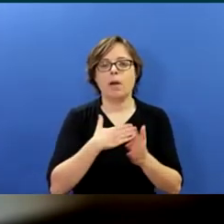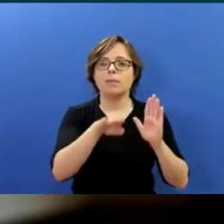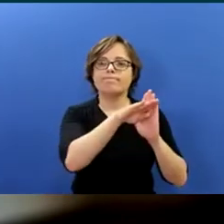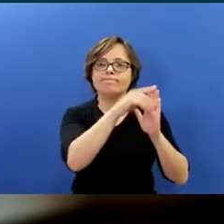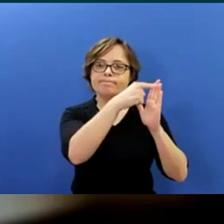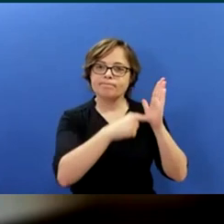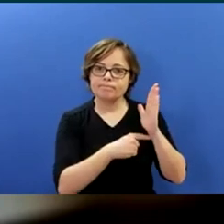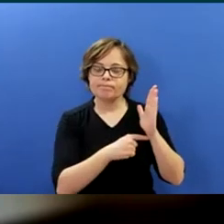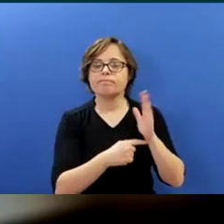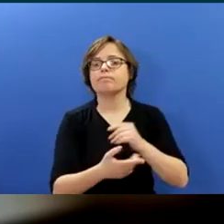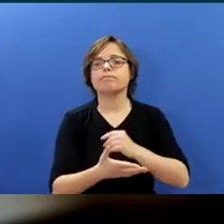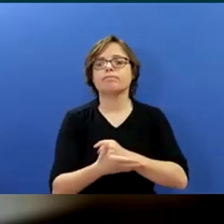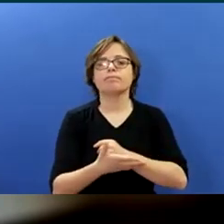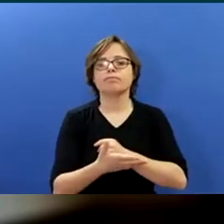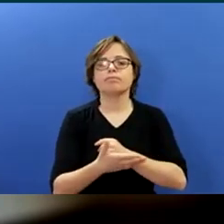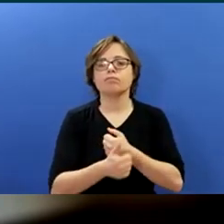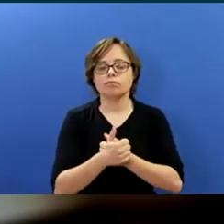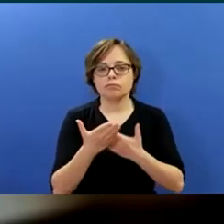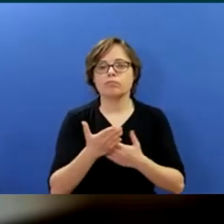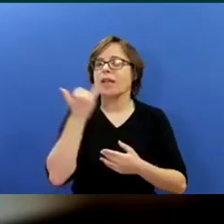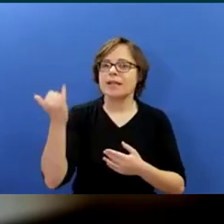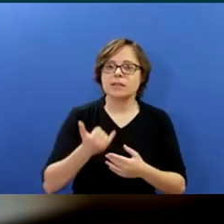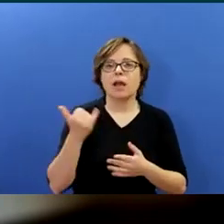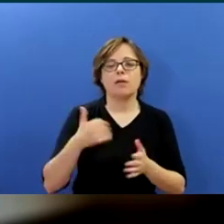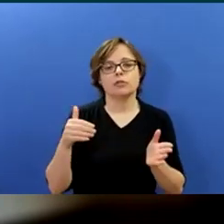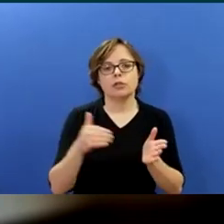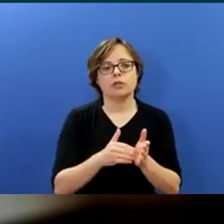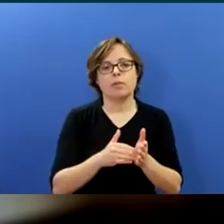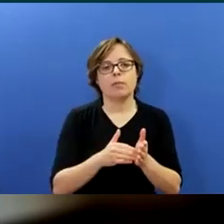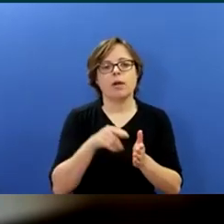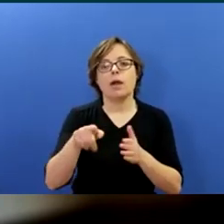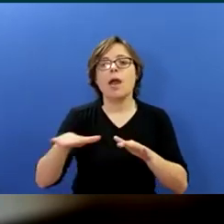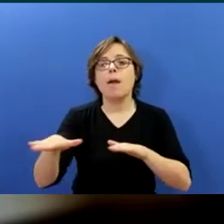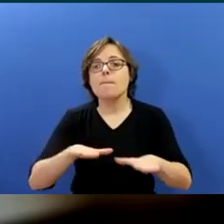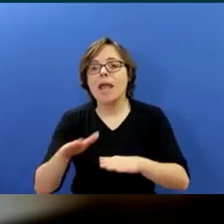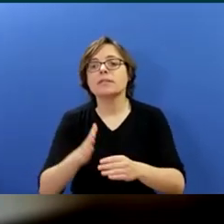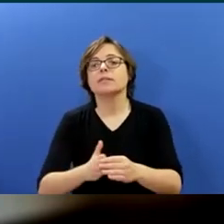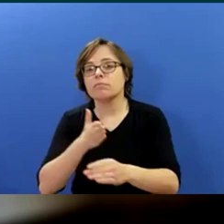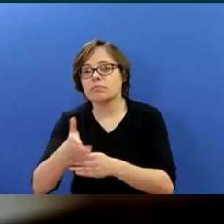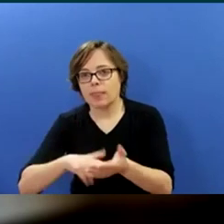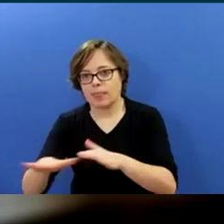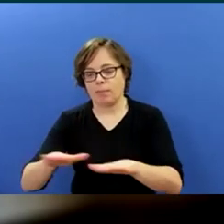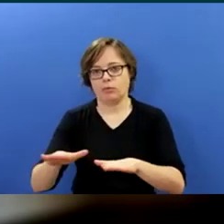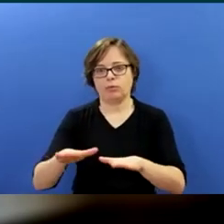be site visits and site workshops when we talk about urban planning. There should be no